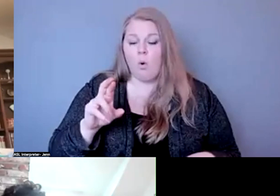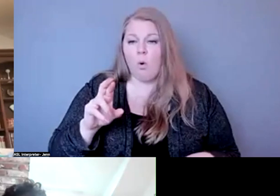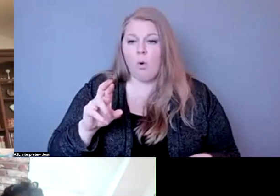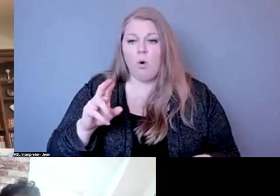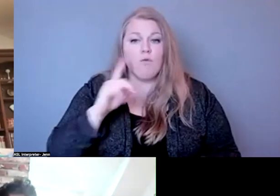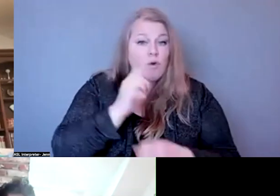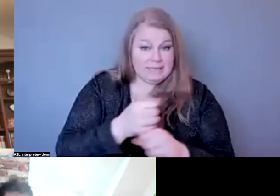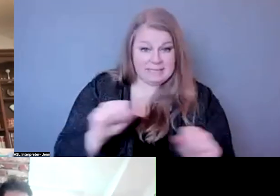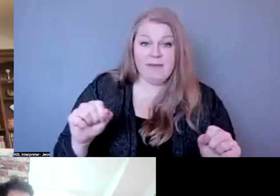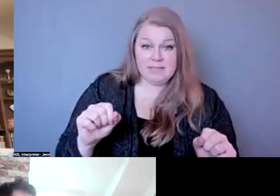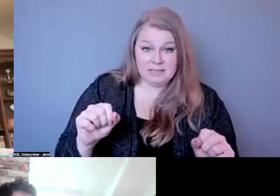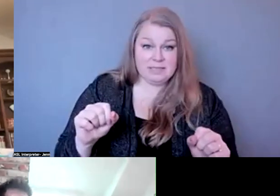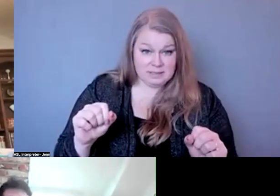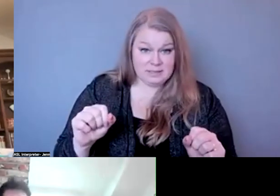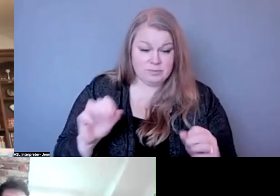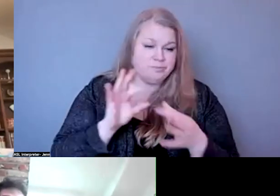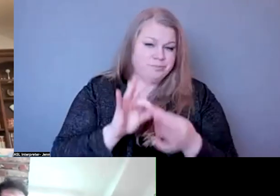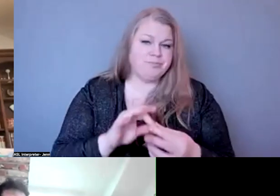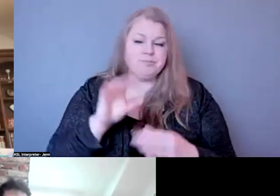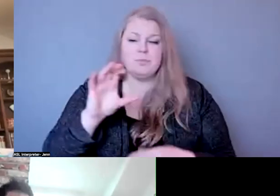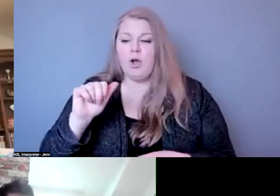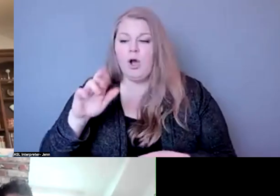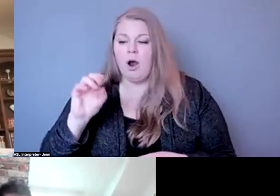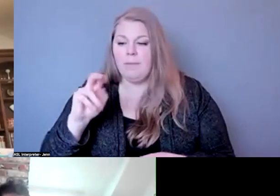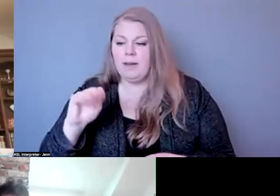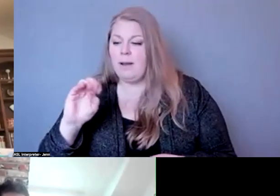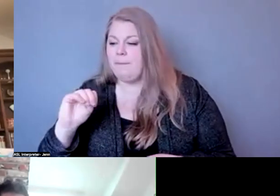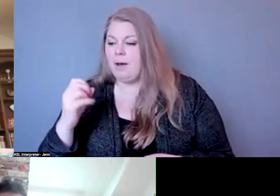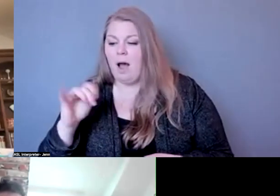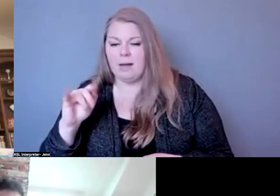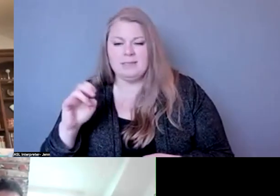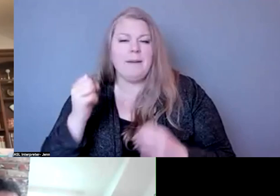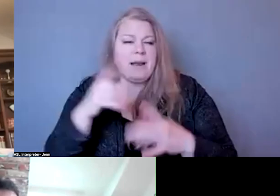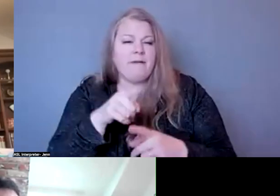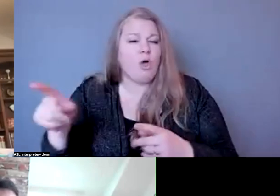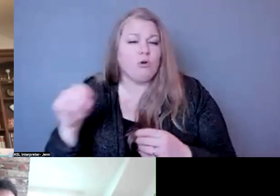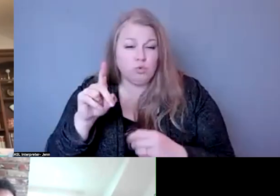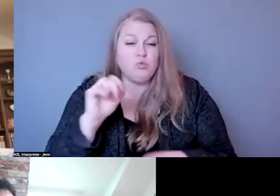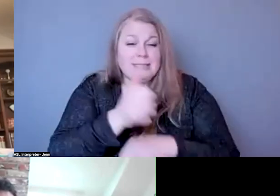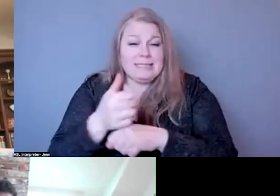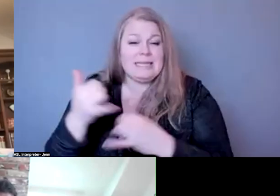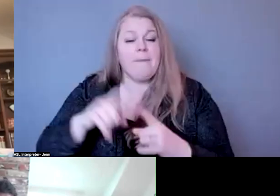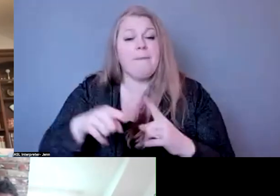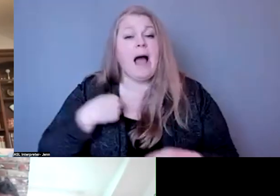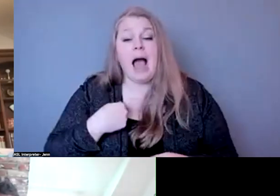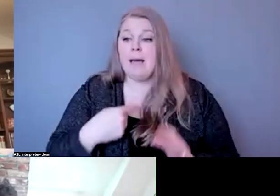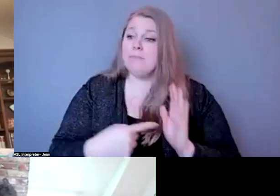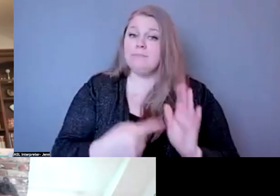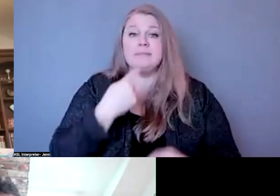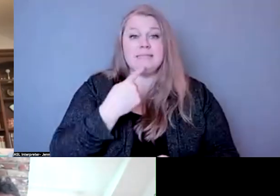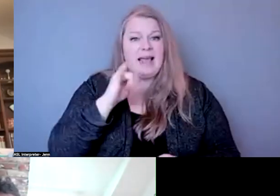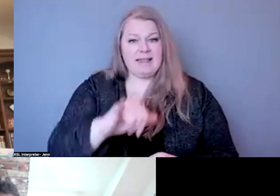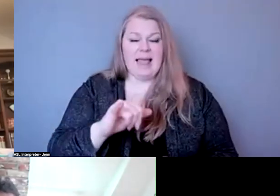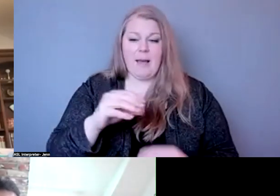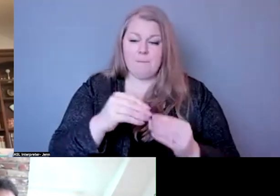safety in terms of carbon monoxide, et cetera. Like a lot of these systems exist now. I'm asserting that the wiring and the integration